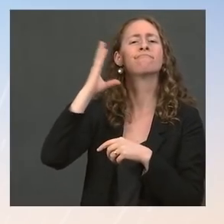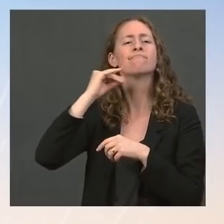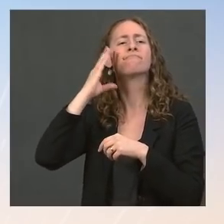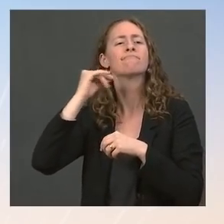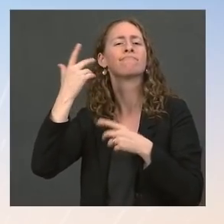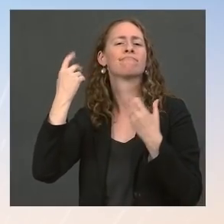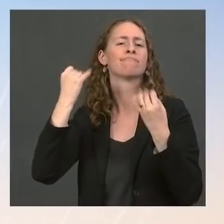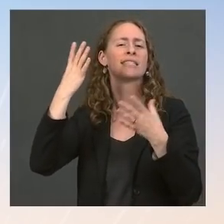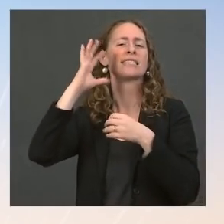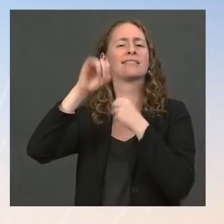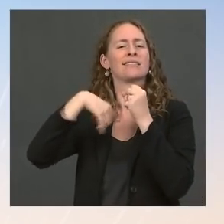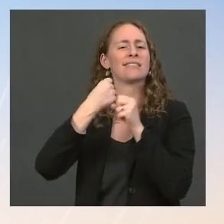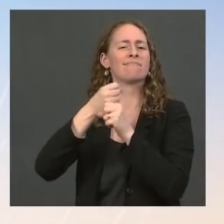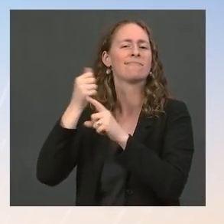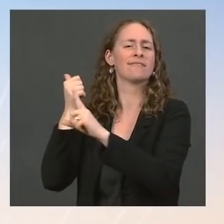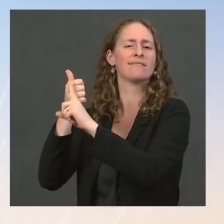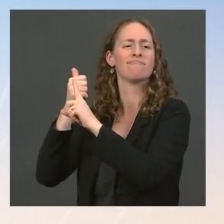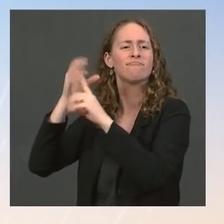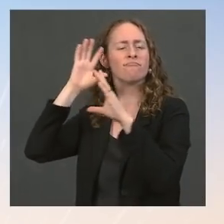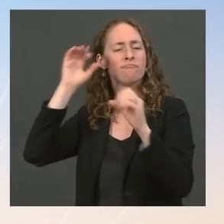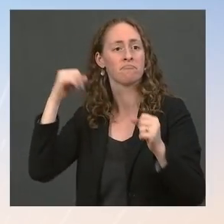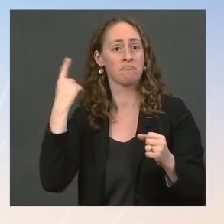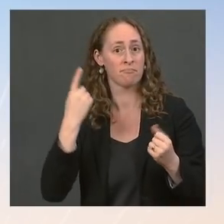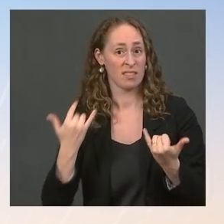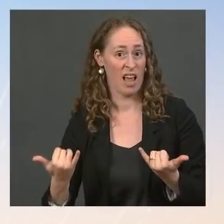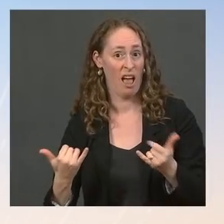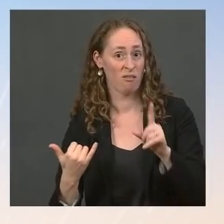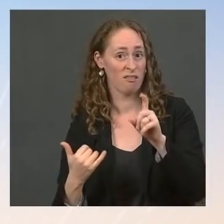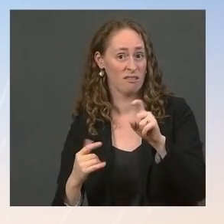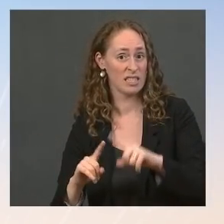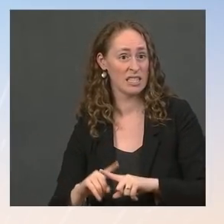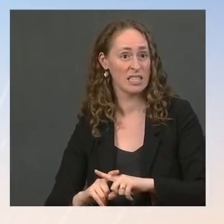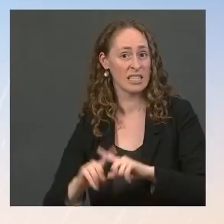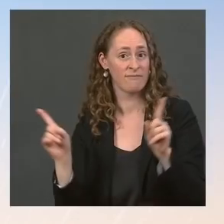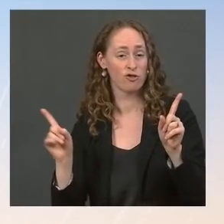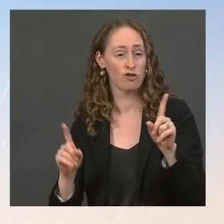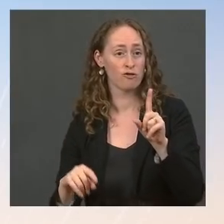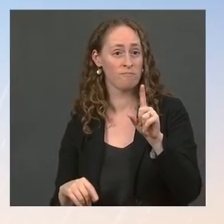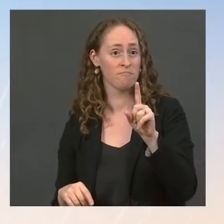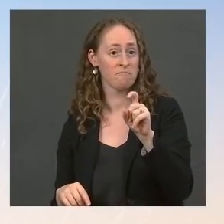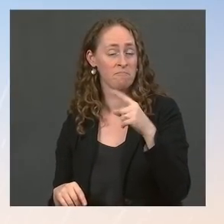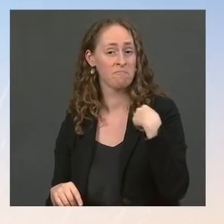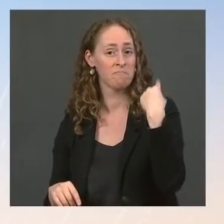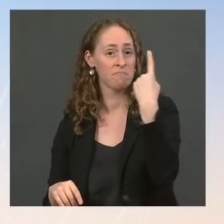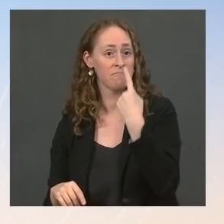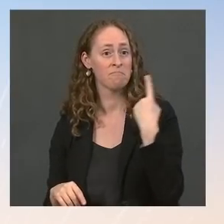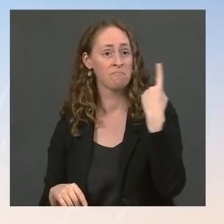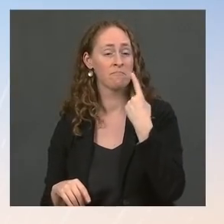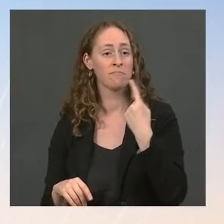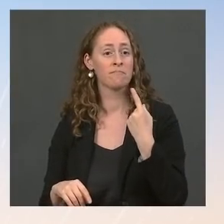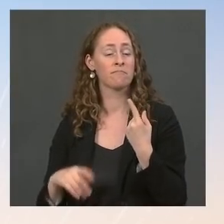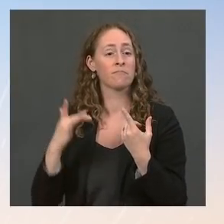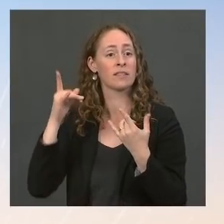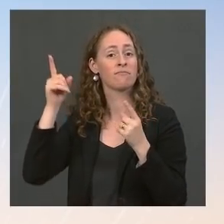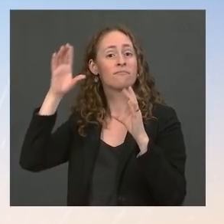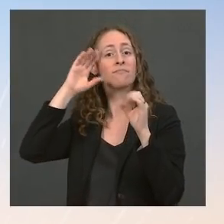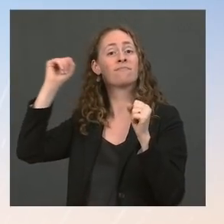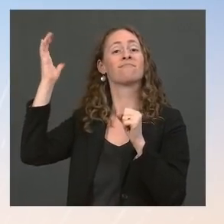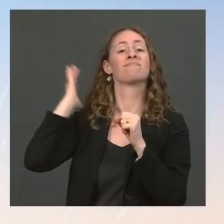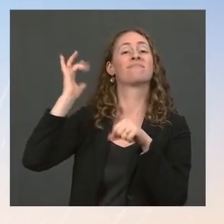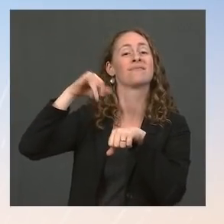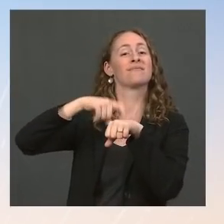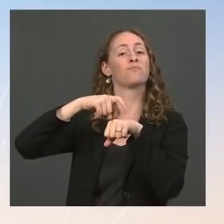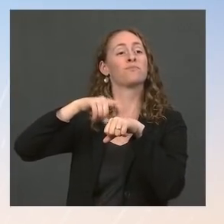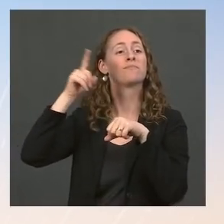one thing that's different now from the time that Joe Biden served in the Senate and even as vice president is, well, the political dynamic in the country